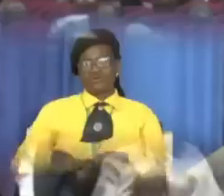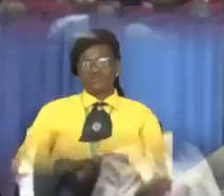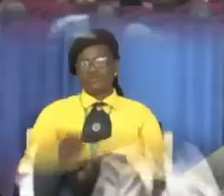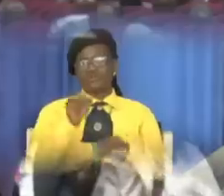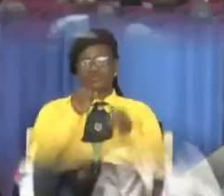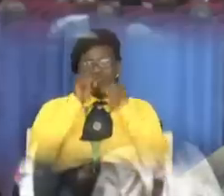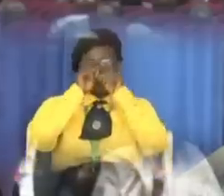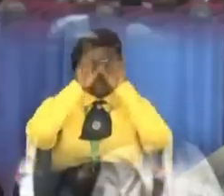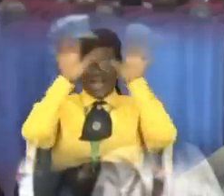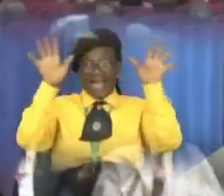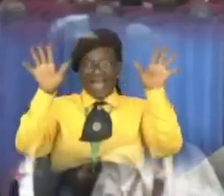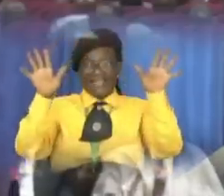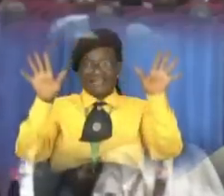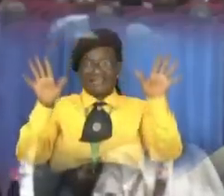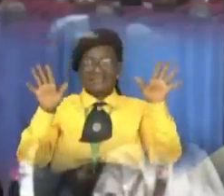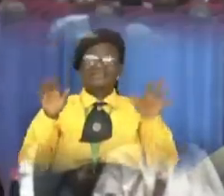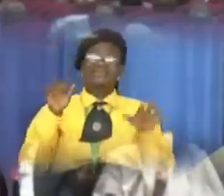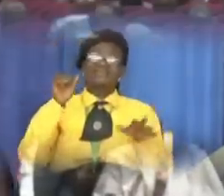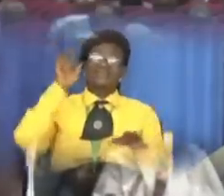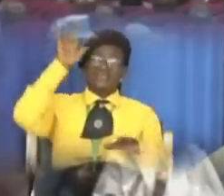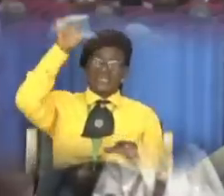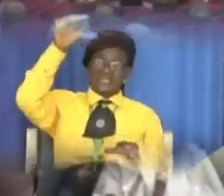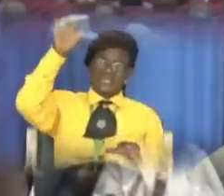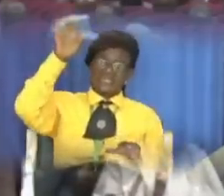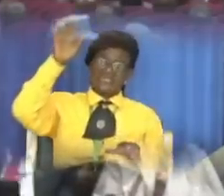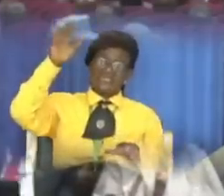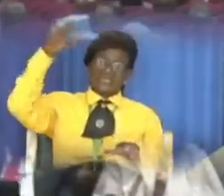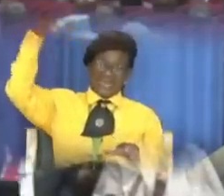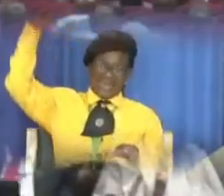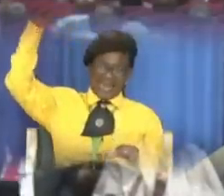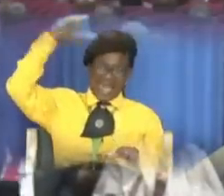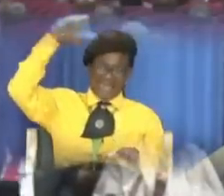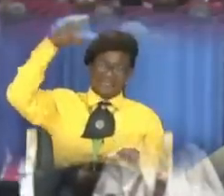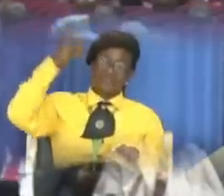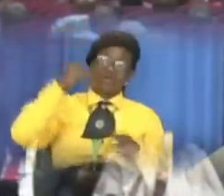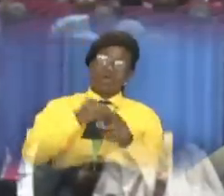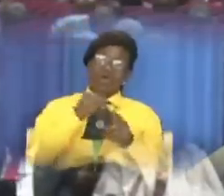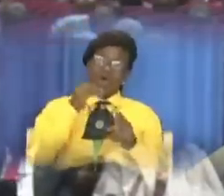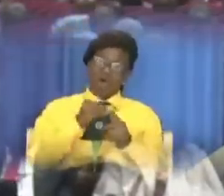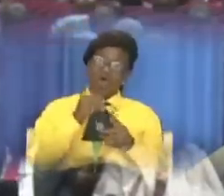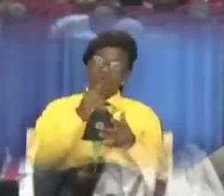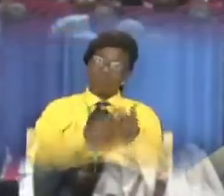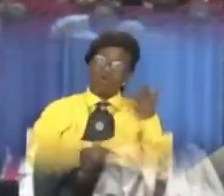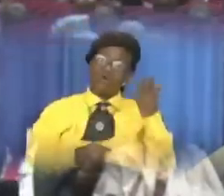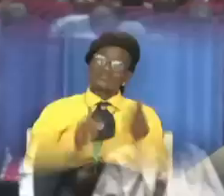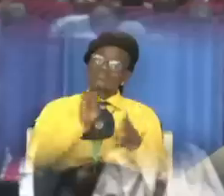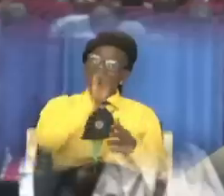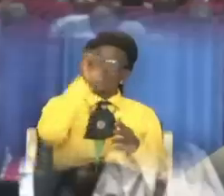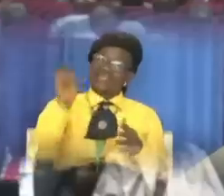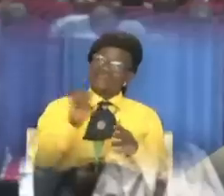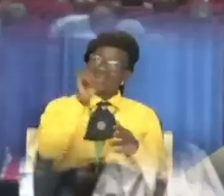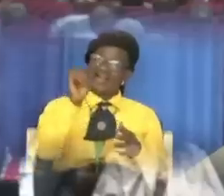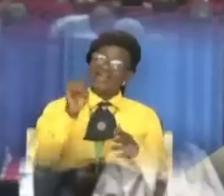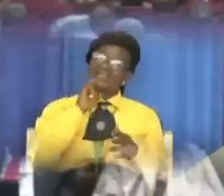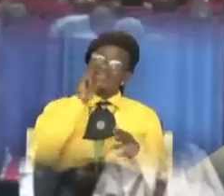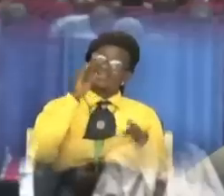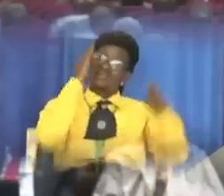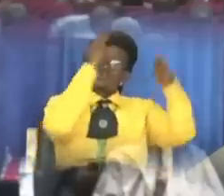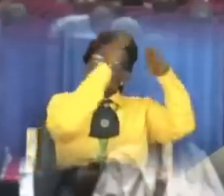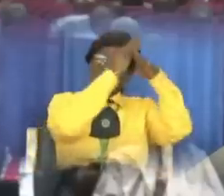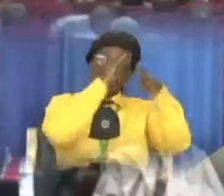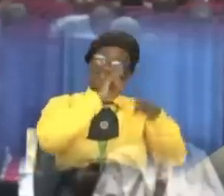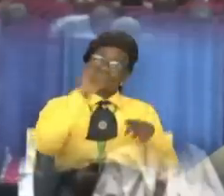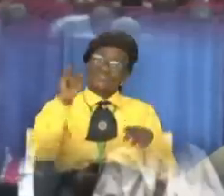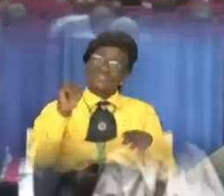on whatever is hindering your little light from